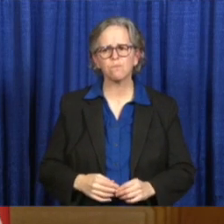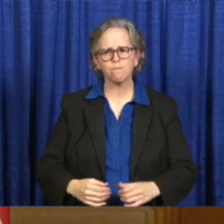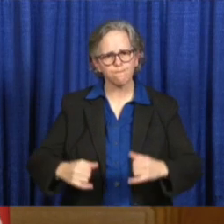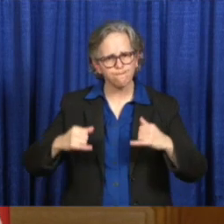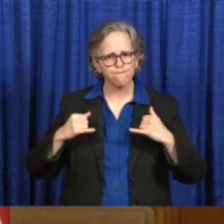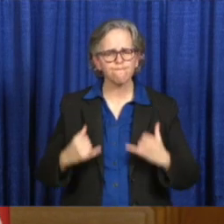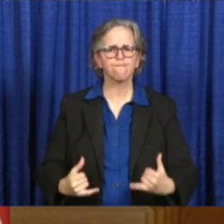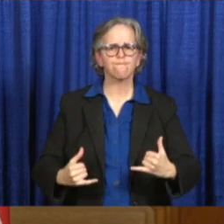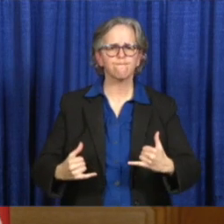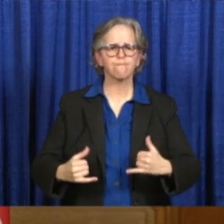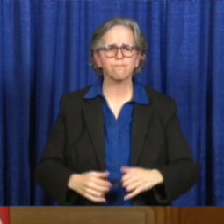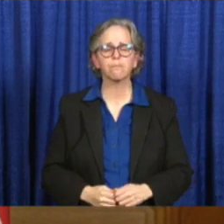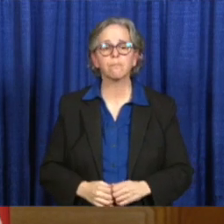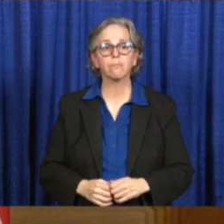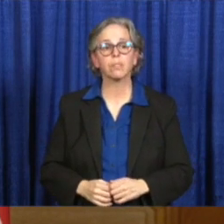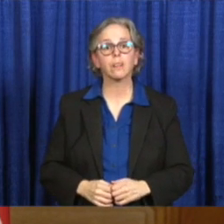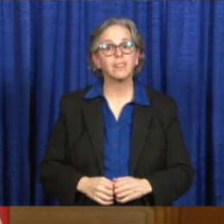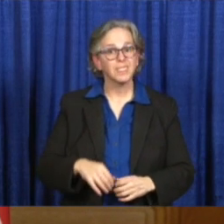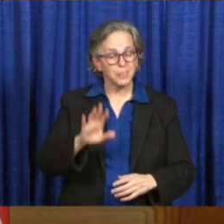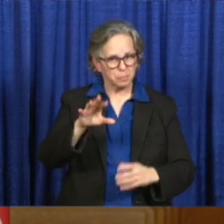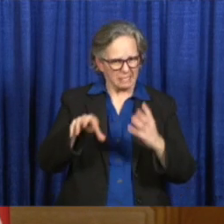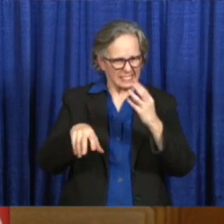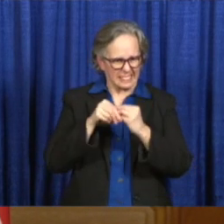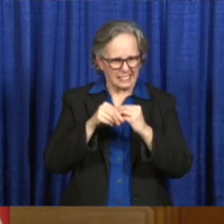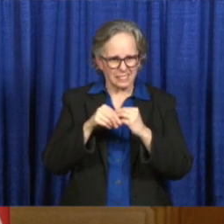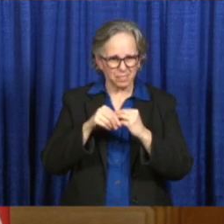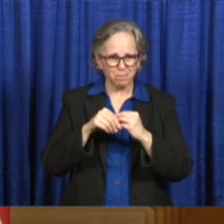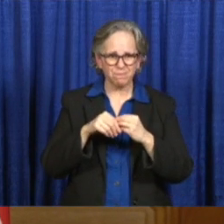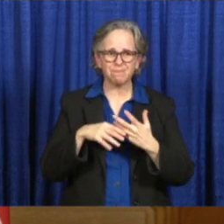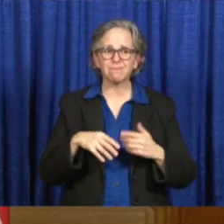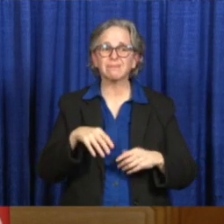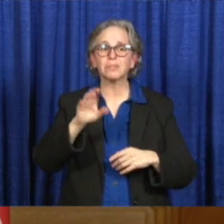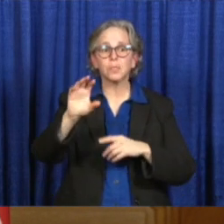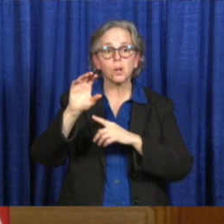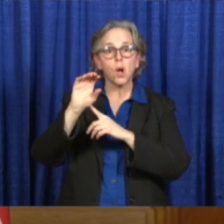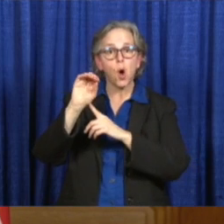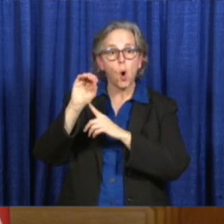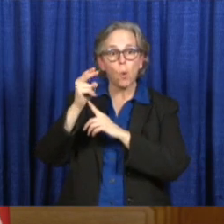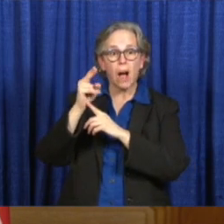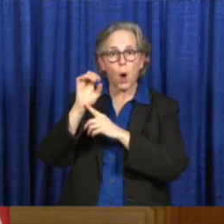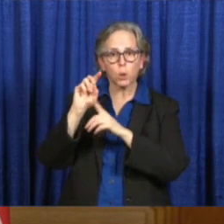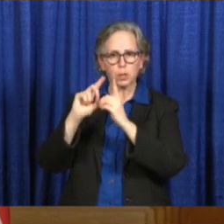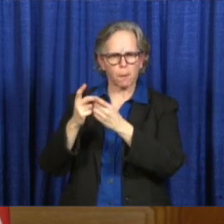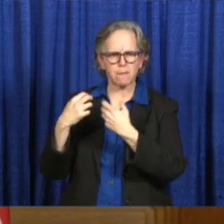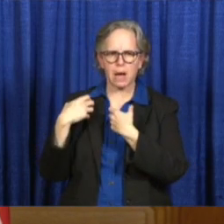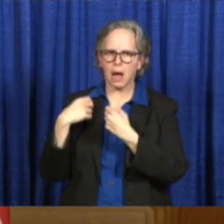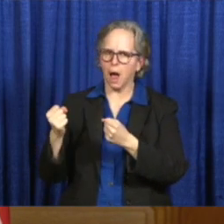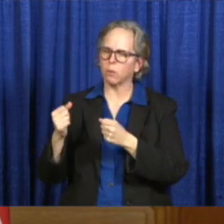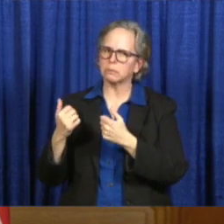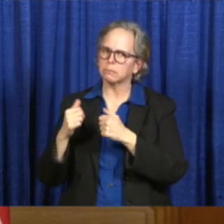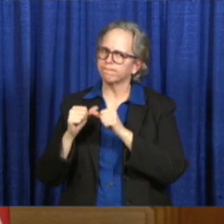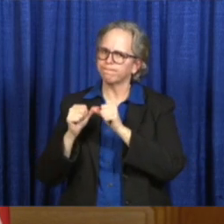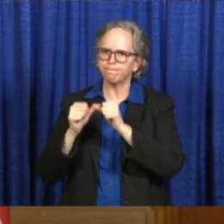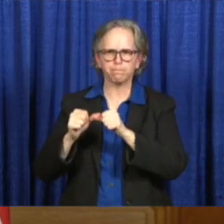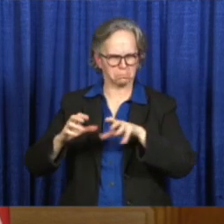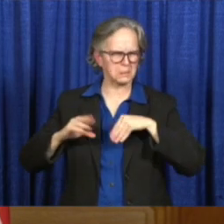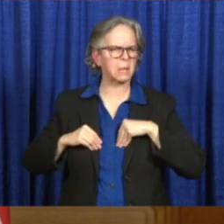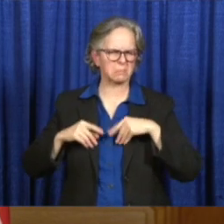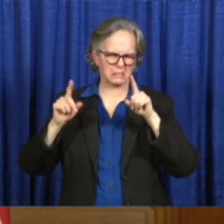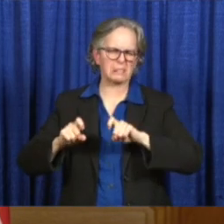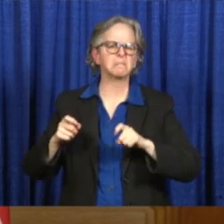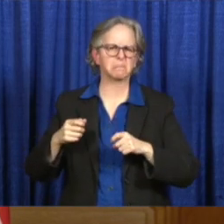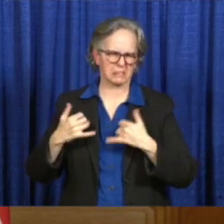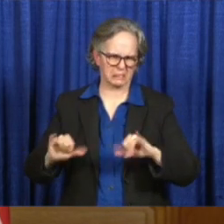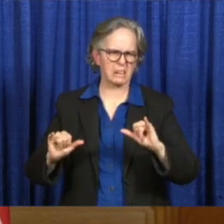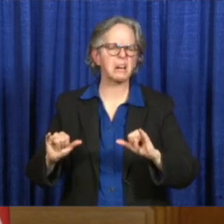Let me also say that the Ohio Department of Health itself will continue to analyze tests, and these, for the